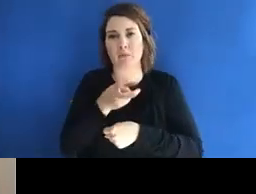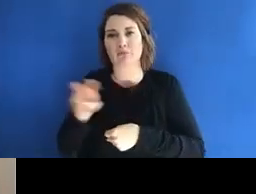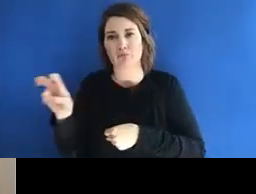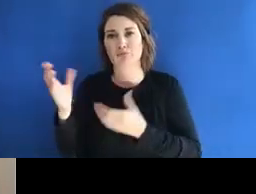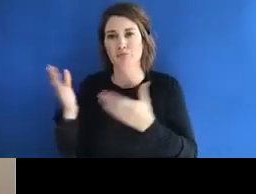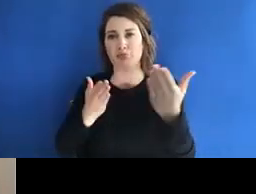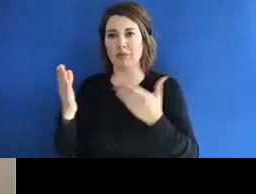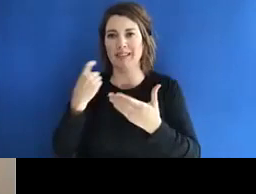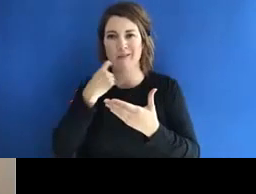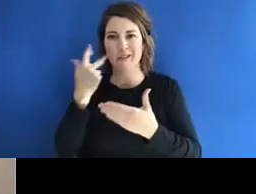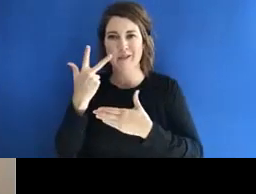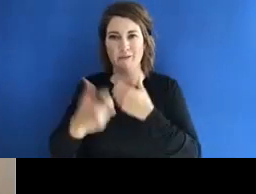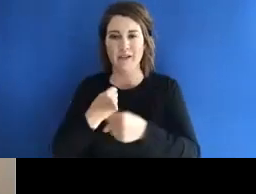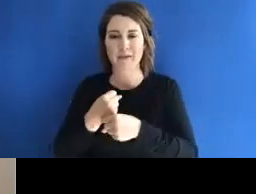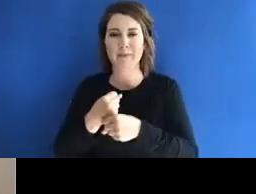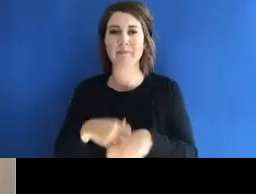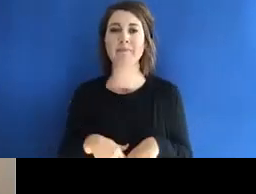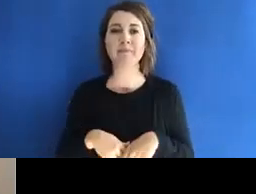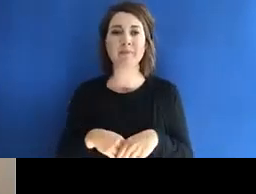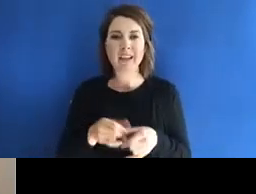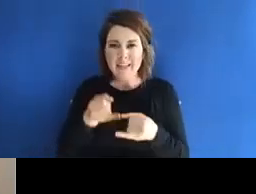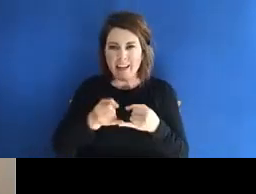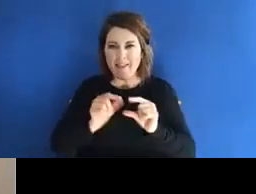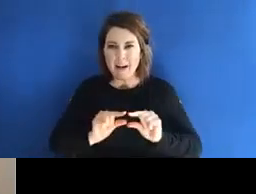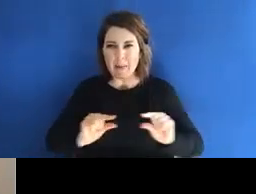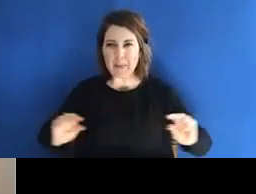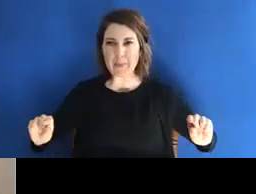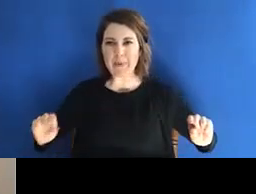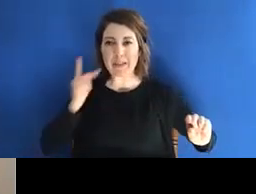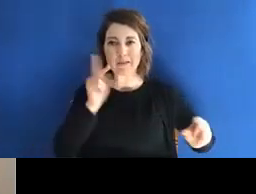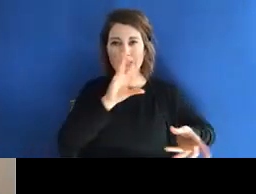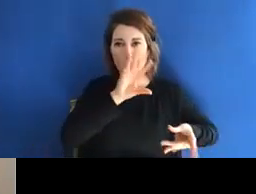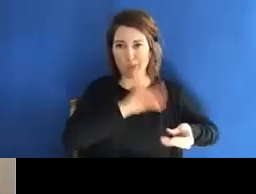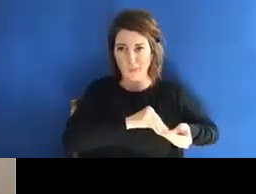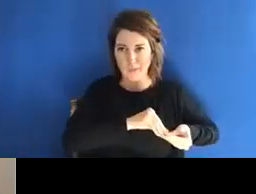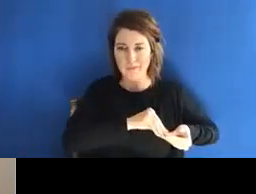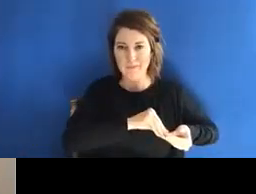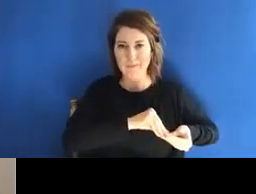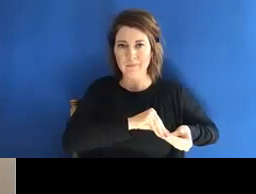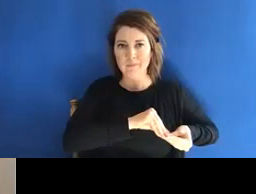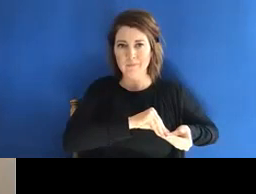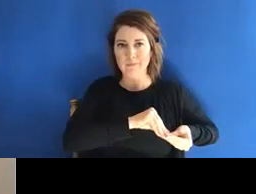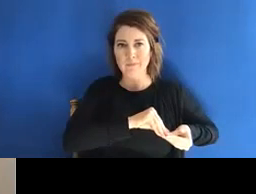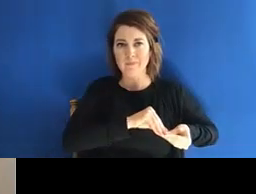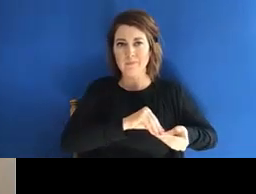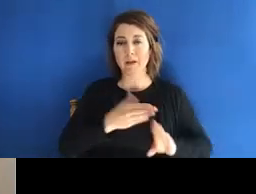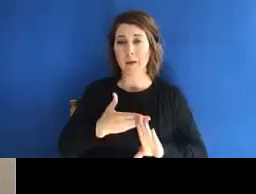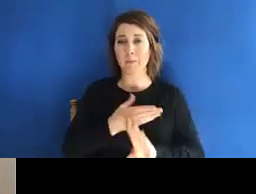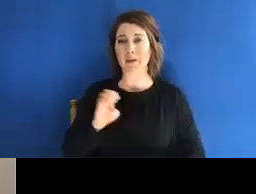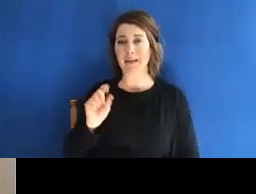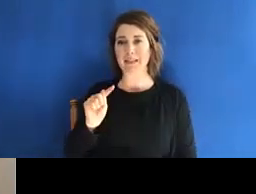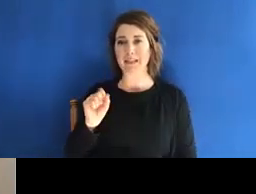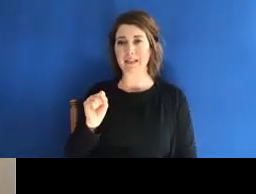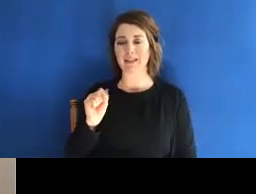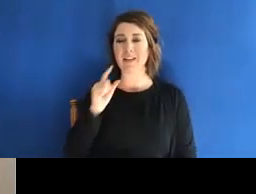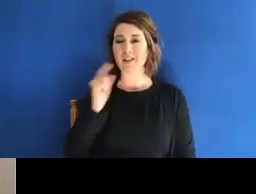years. And in the final line here, we're looking at the total number of pre-employment transition services, those 5 required